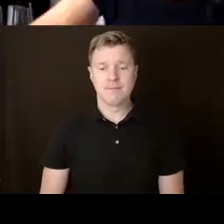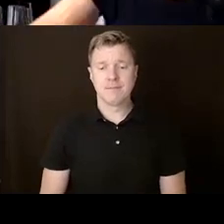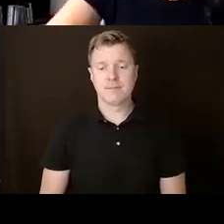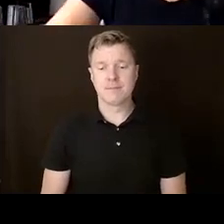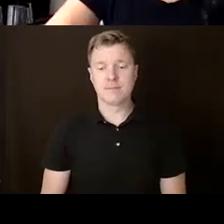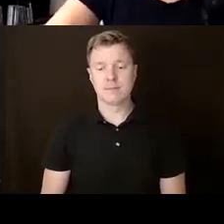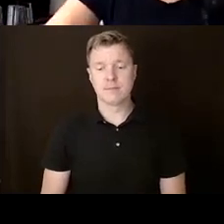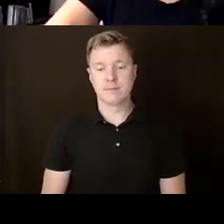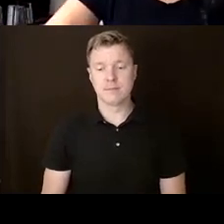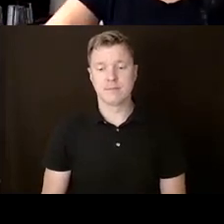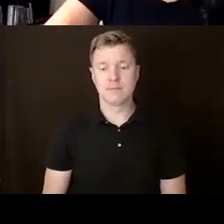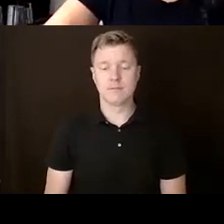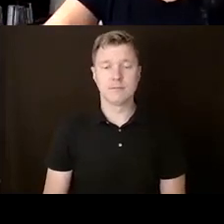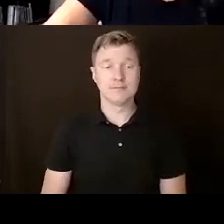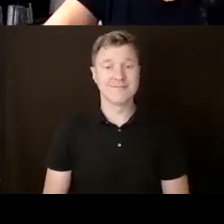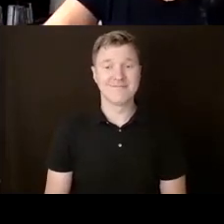Thank you. I